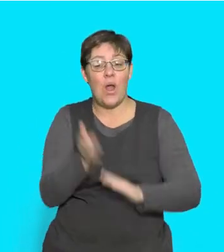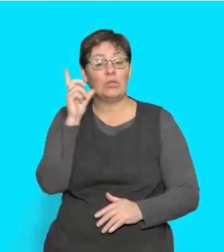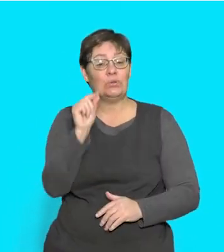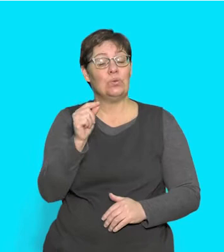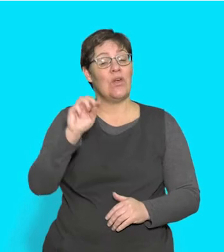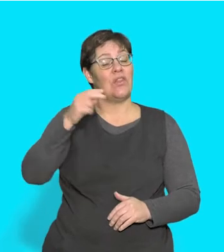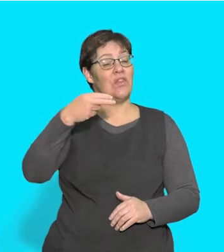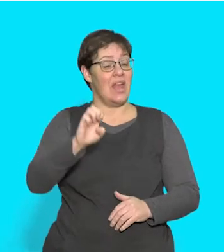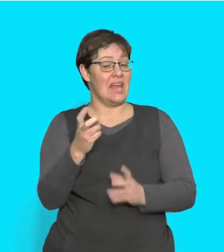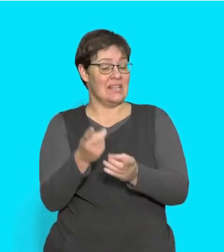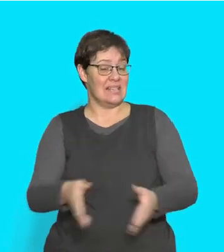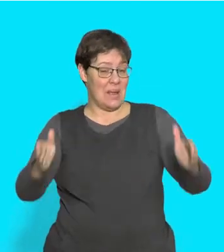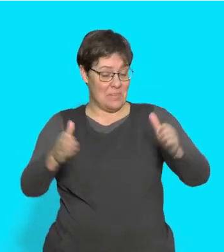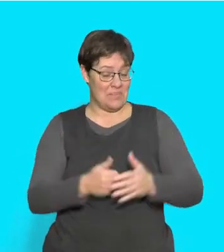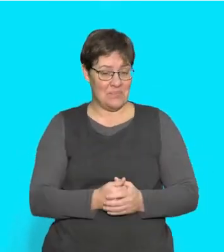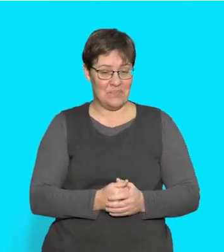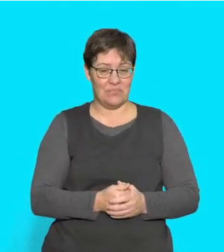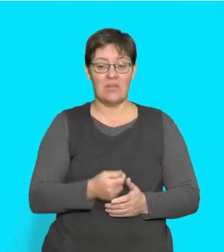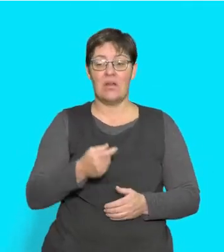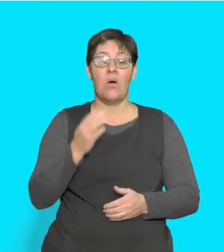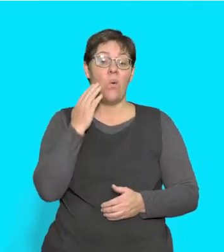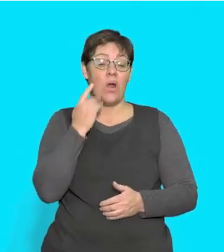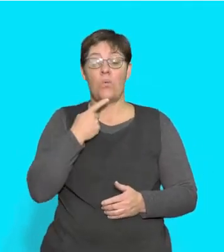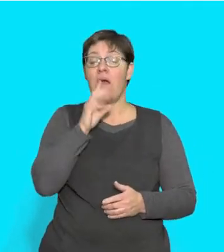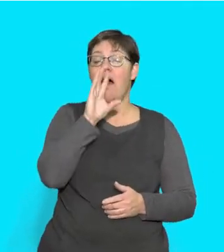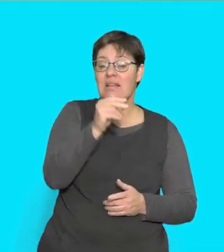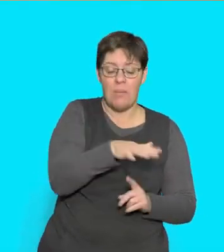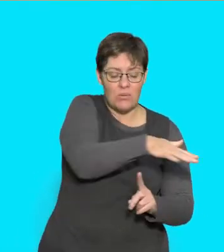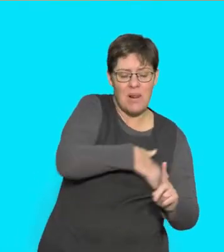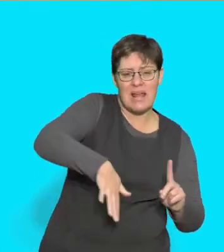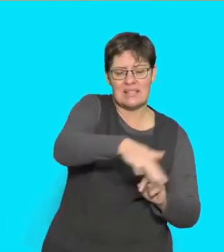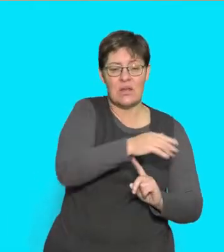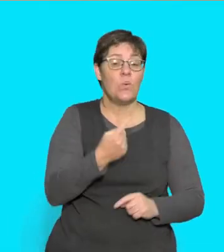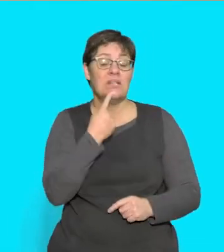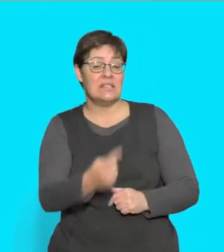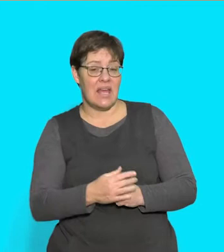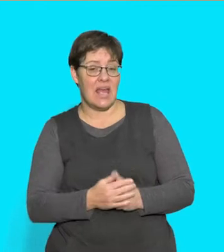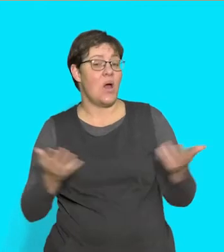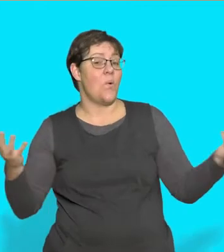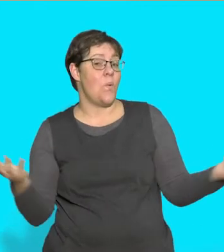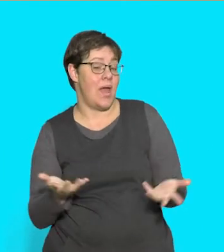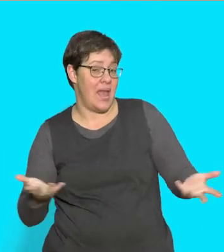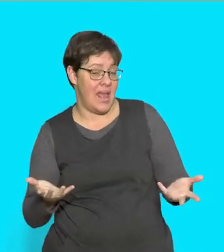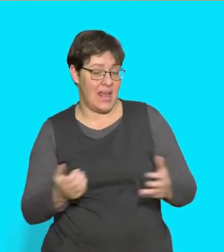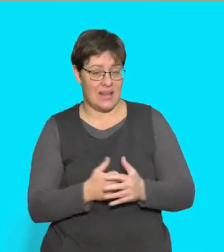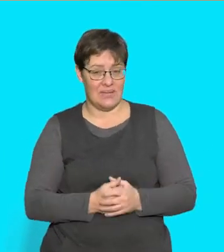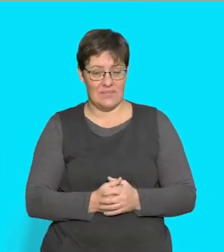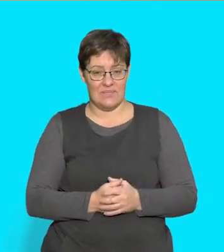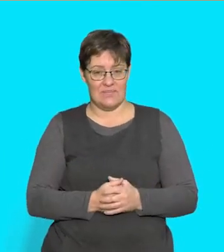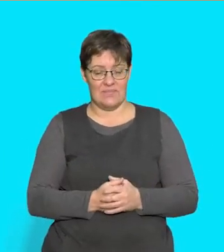dam. Say, when we ask about places, we say where.